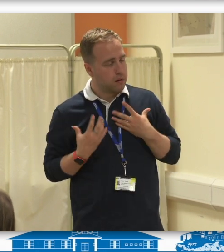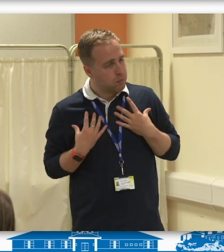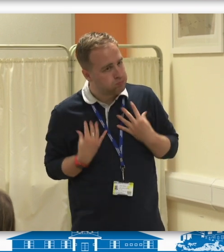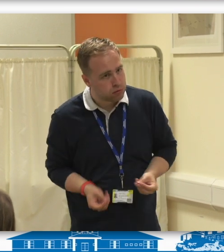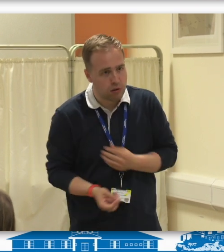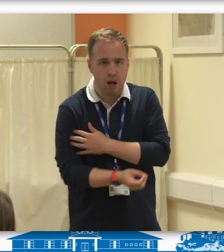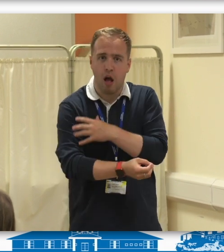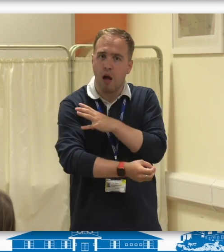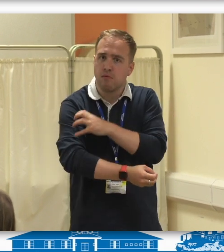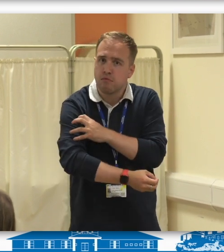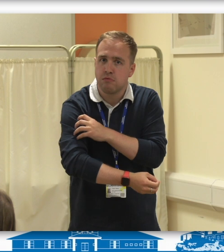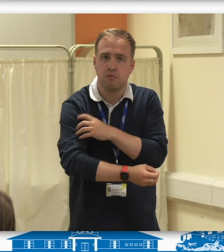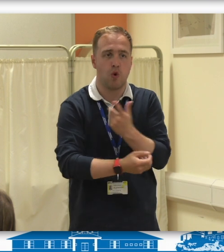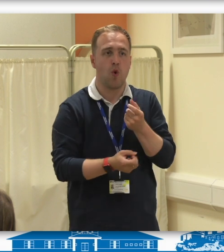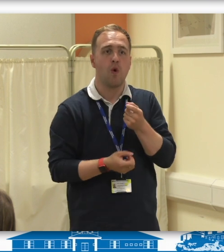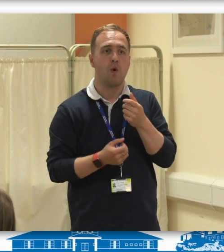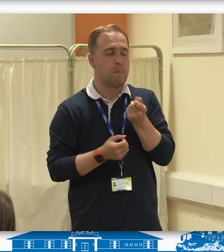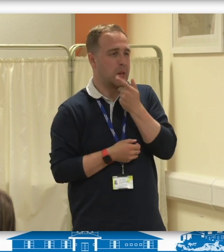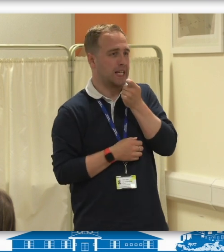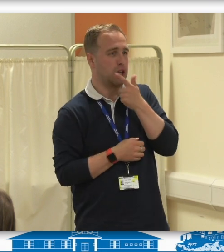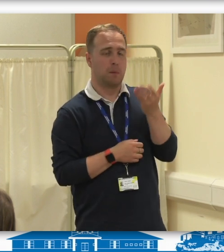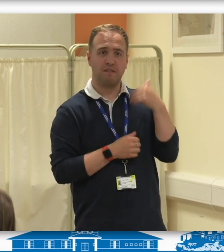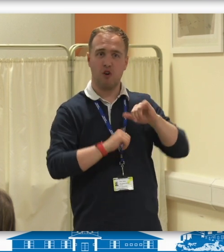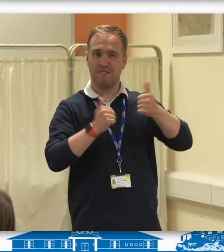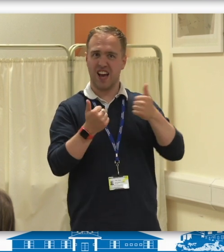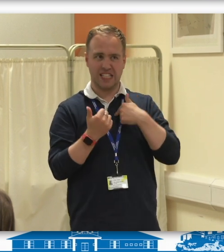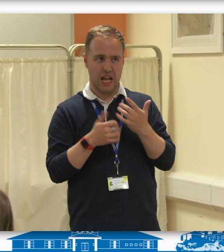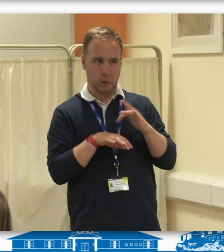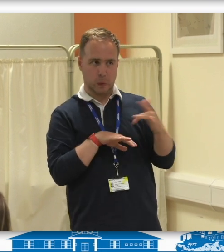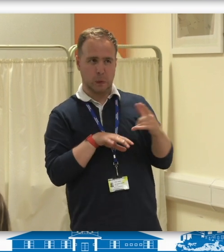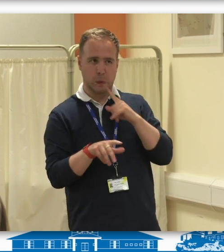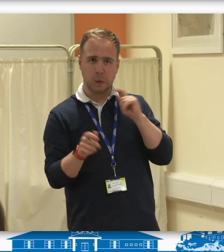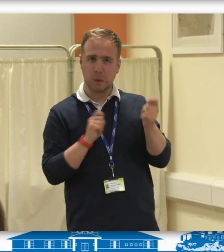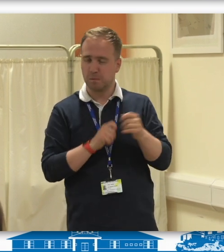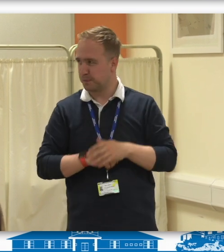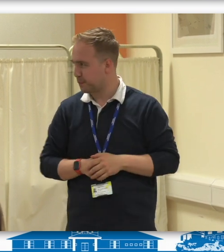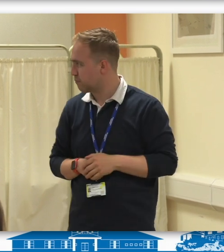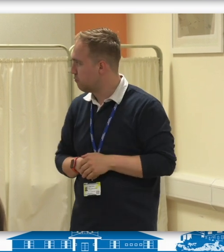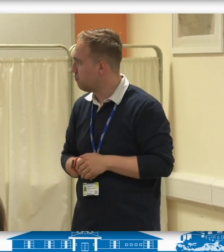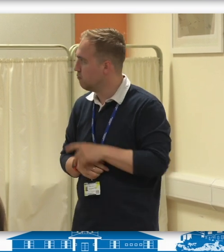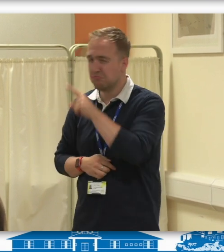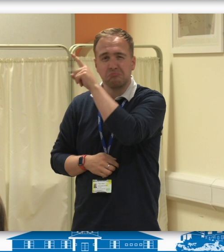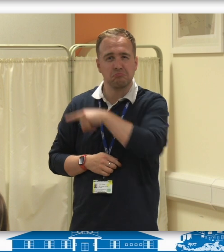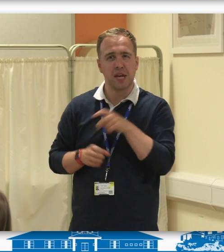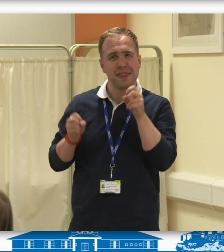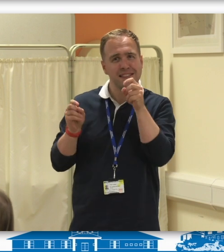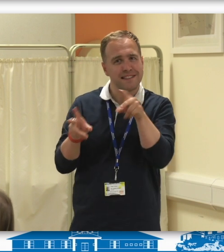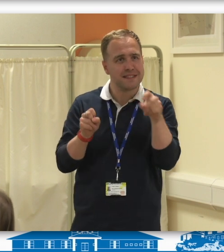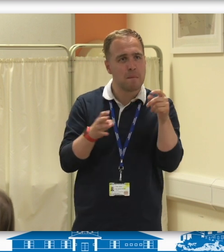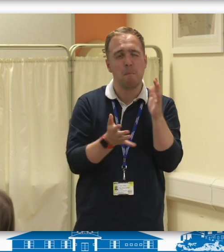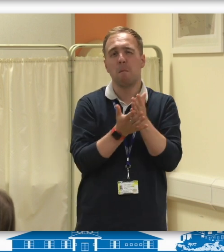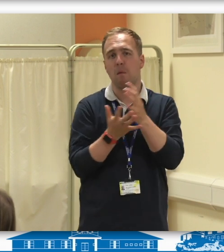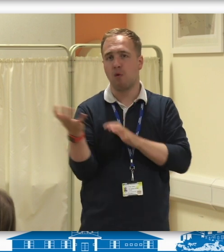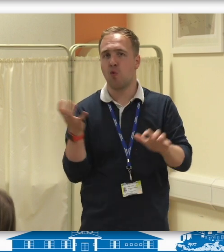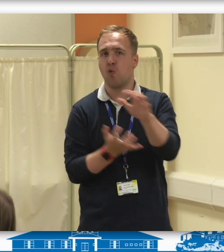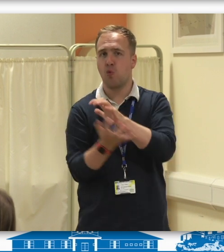malaise, muscle pain, medication sensitivities. So you can see these systems are both complex and